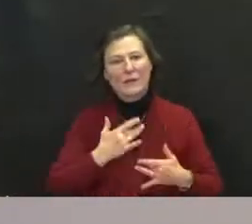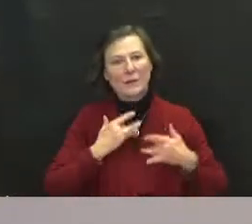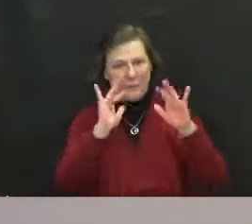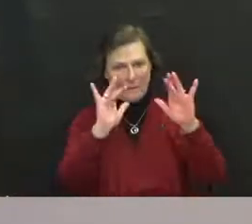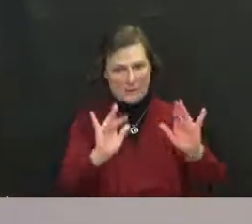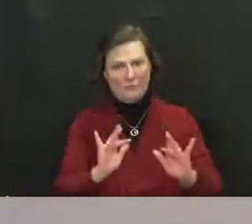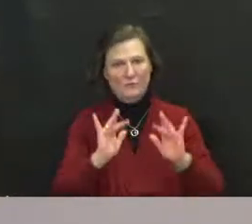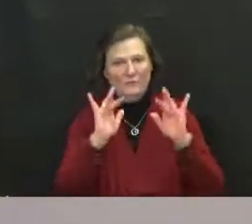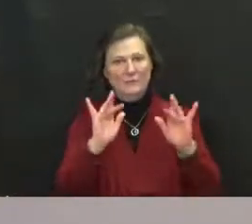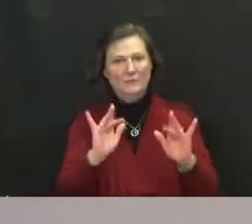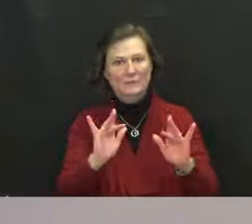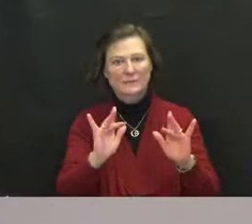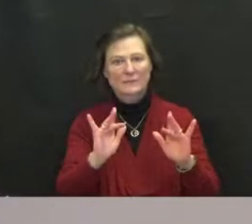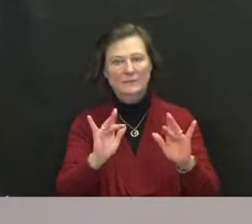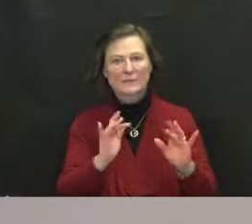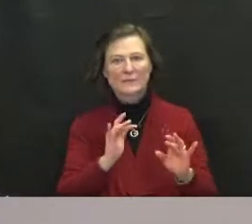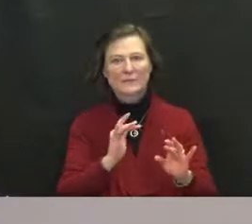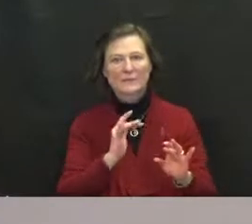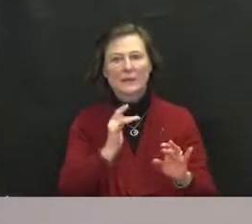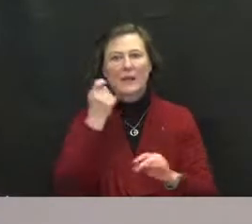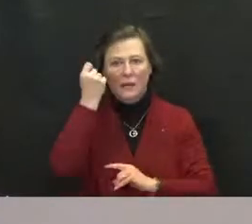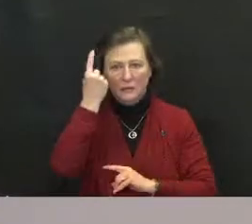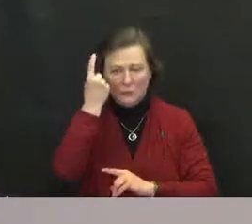our understanding.